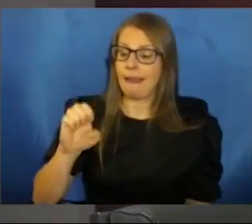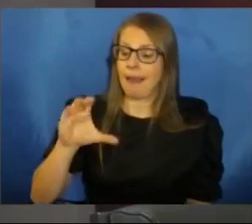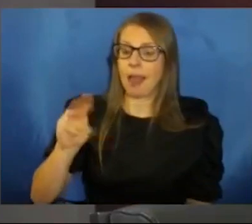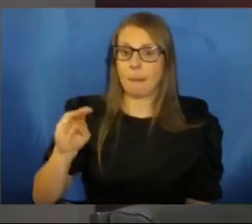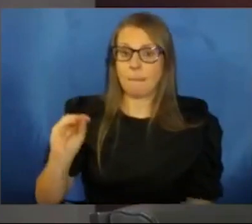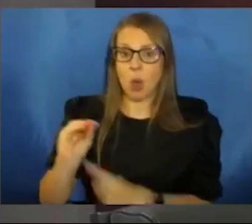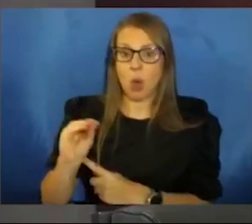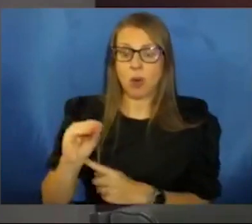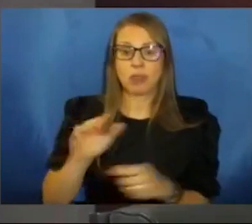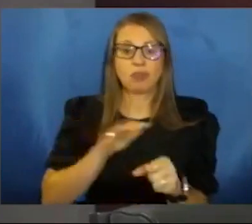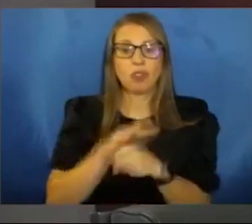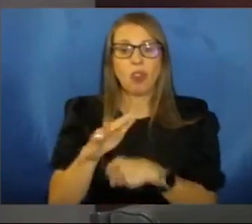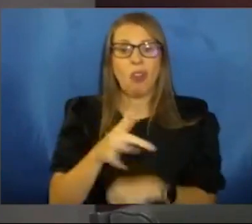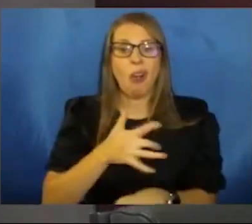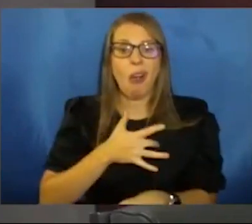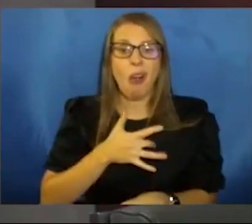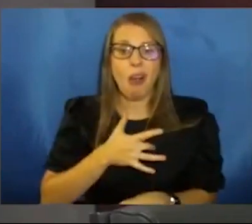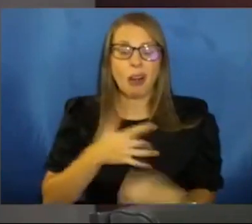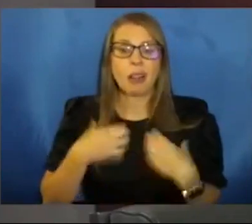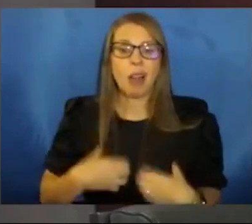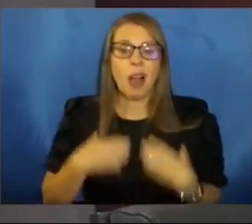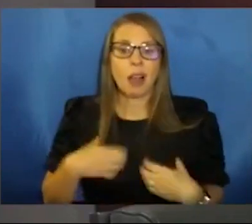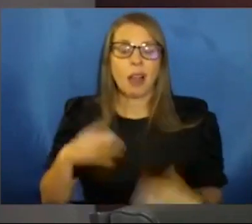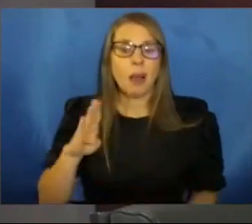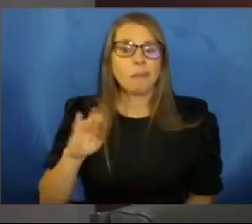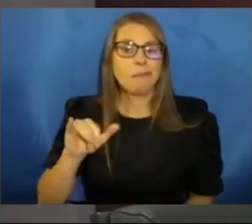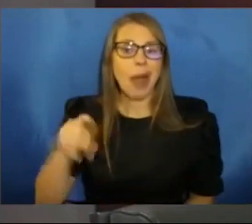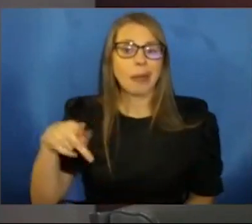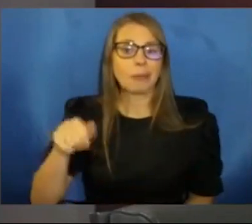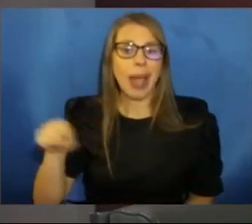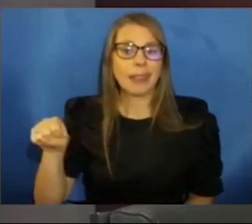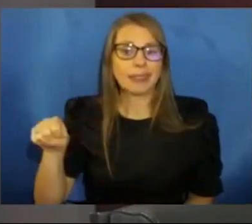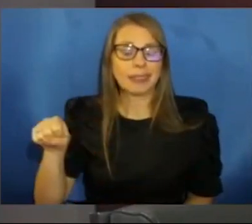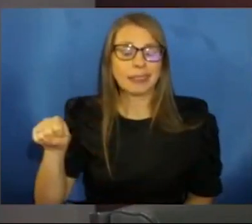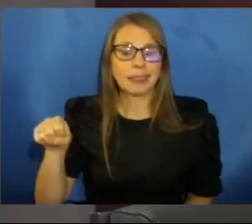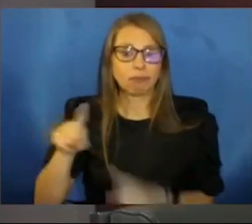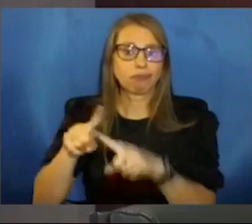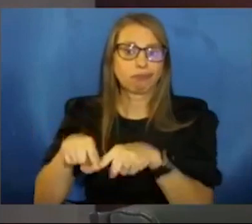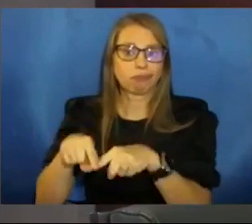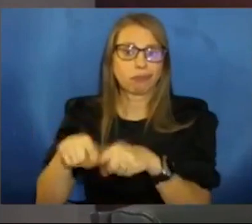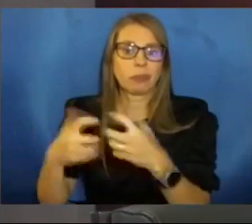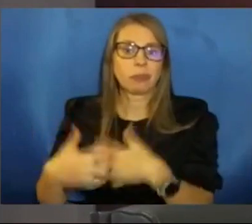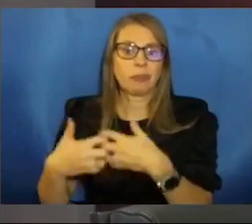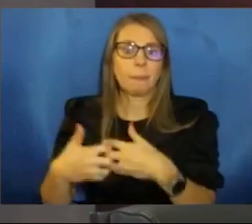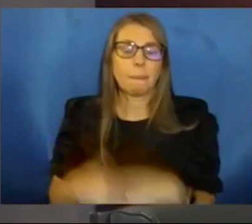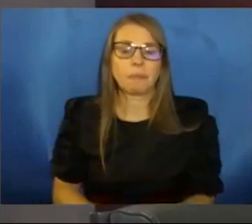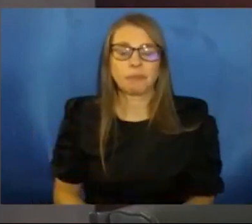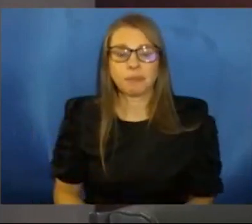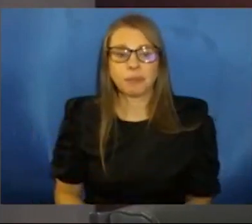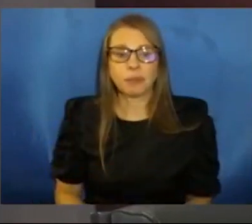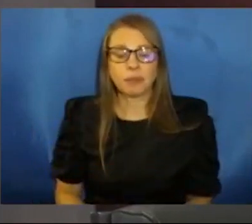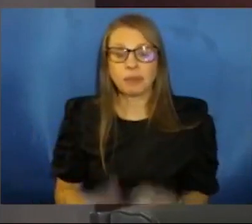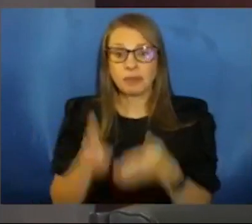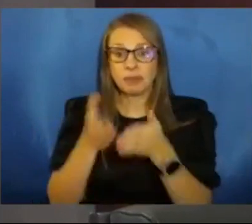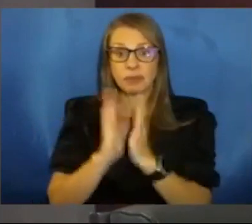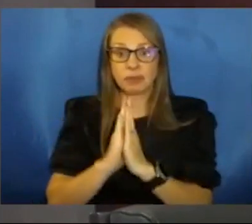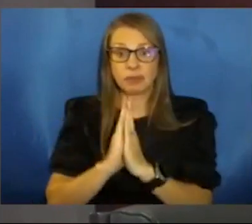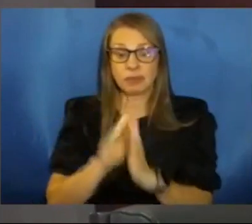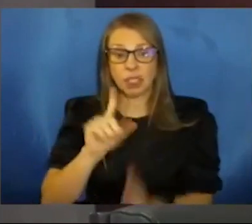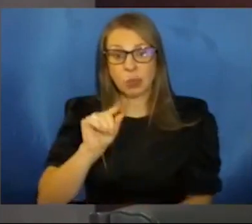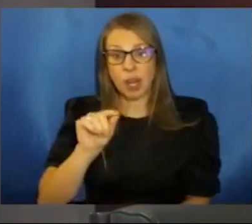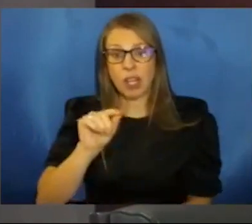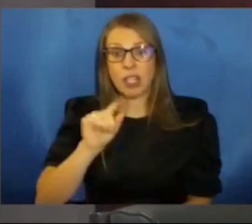sicker, and what we're seeing is they're younger, and there are more requests for ECMO, which is a